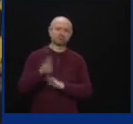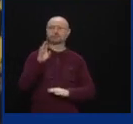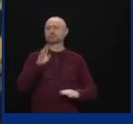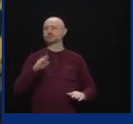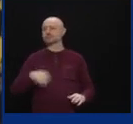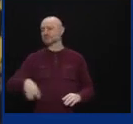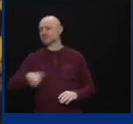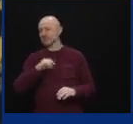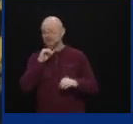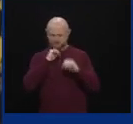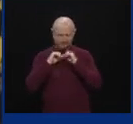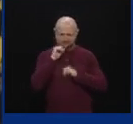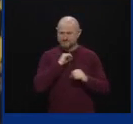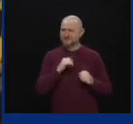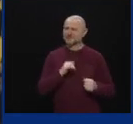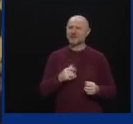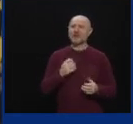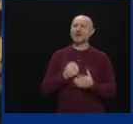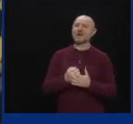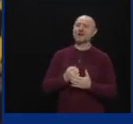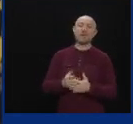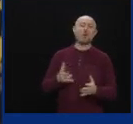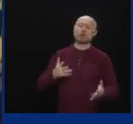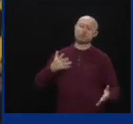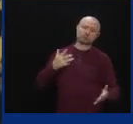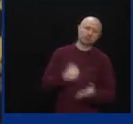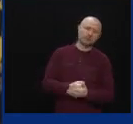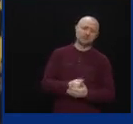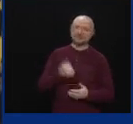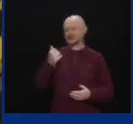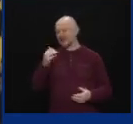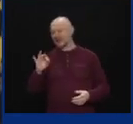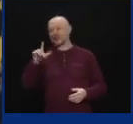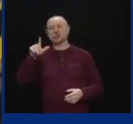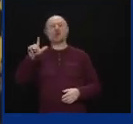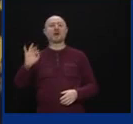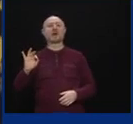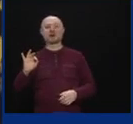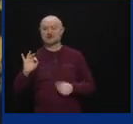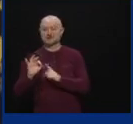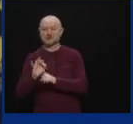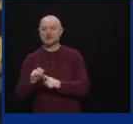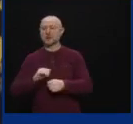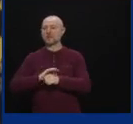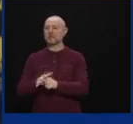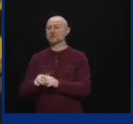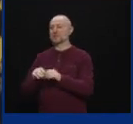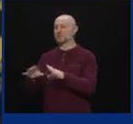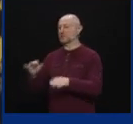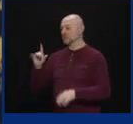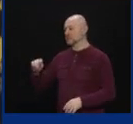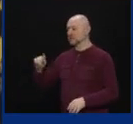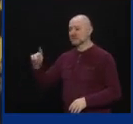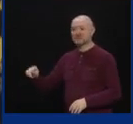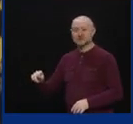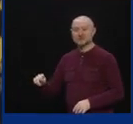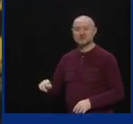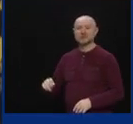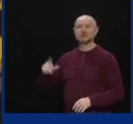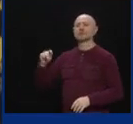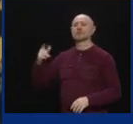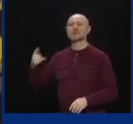it's the crash of 29 or it's the pandemic of 2020, 21, unfortunately 22.